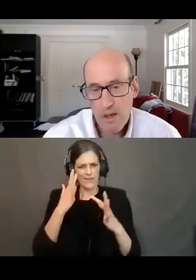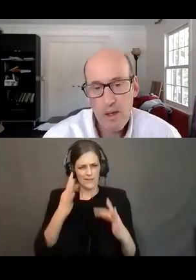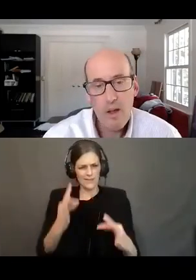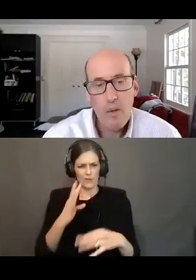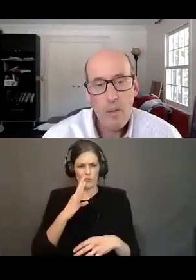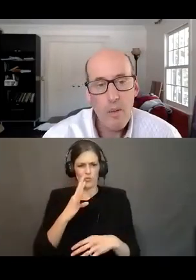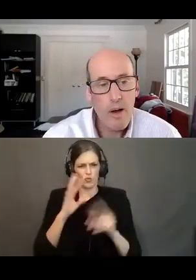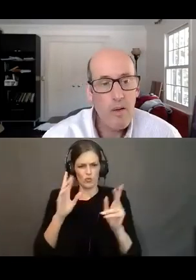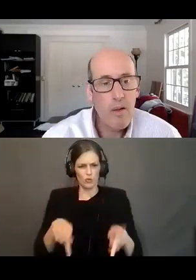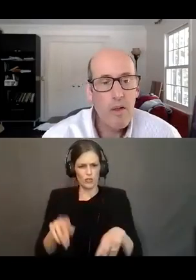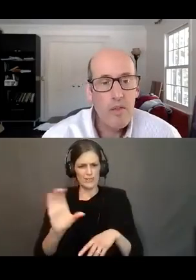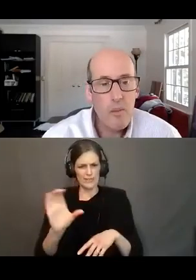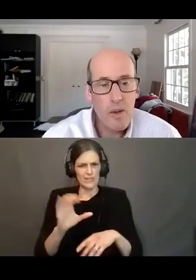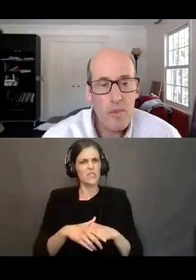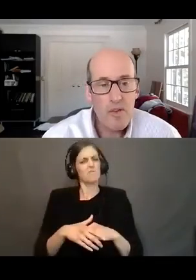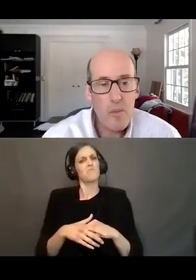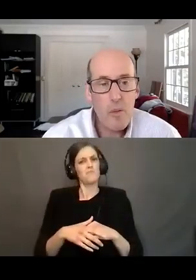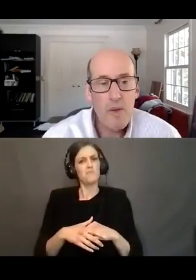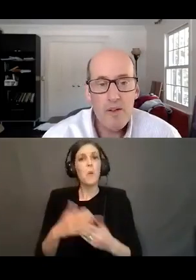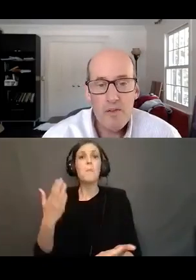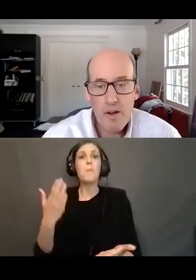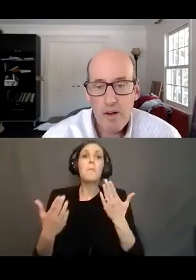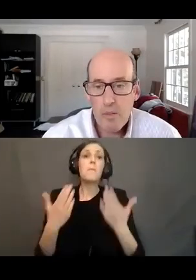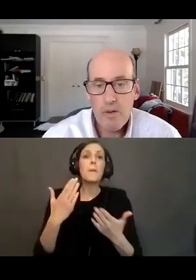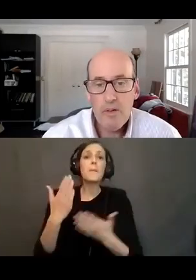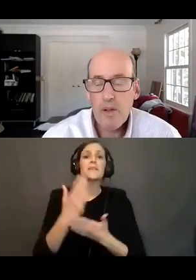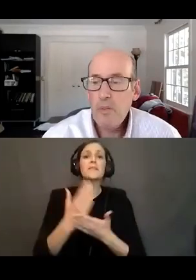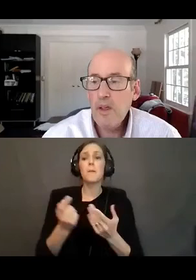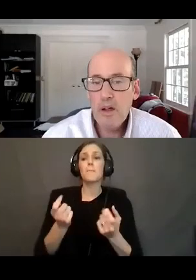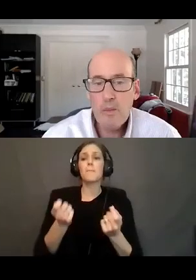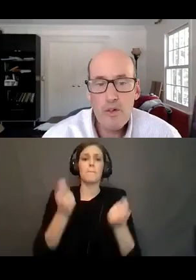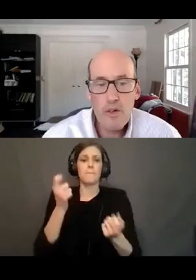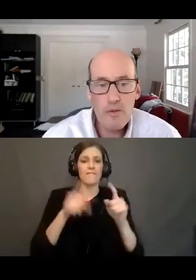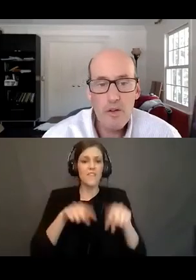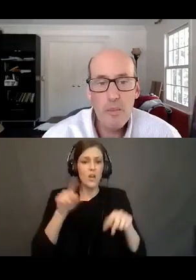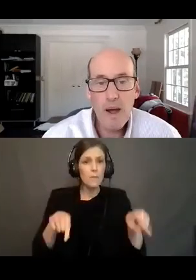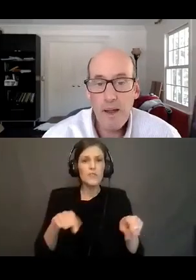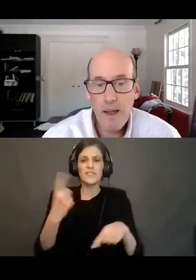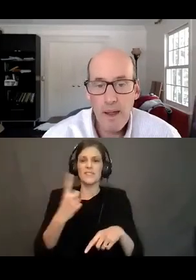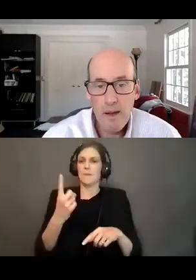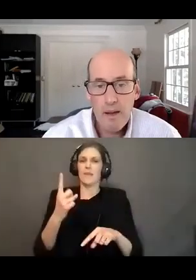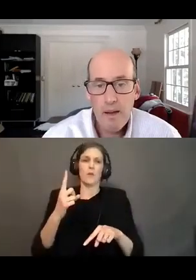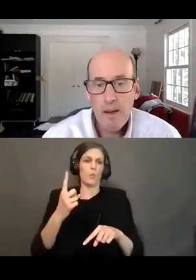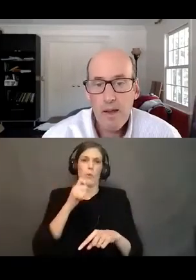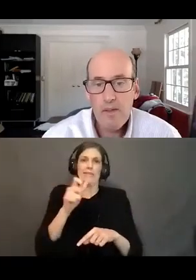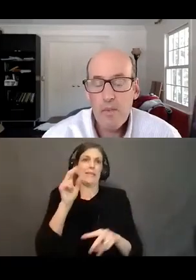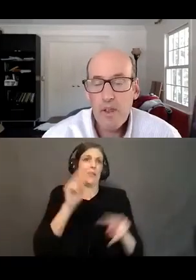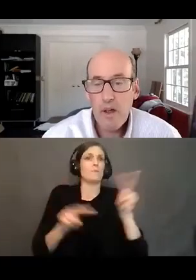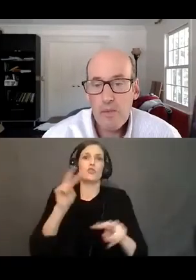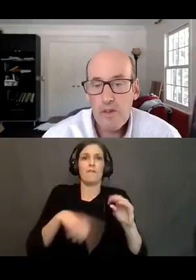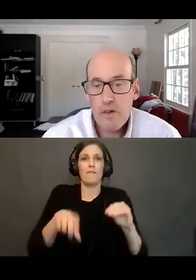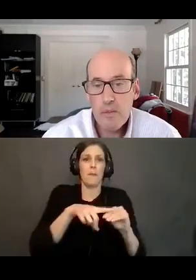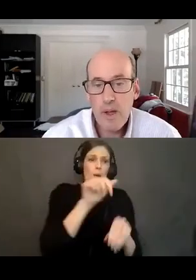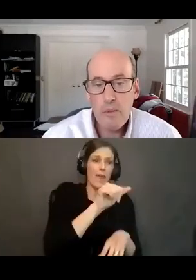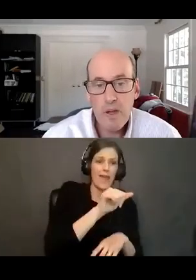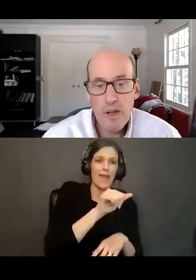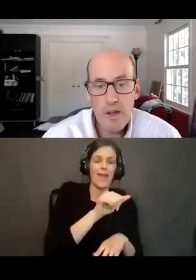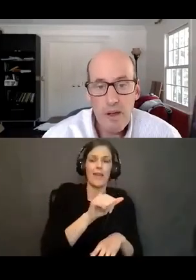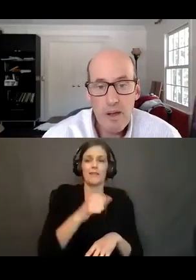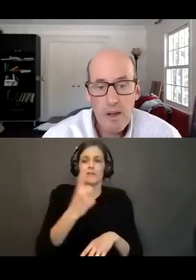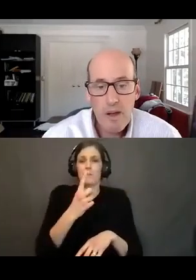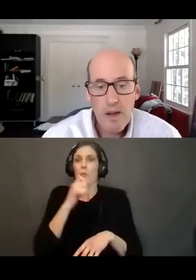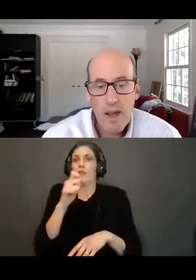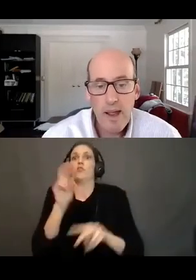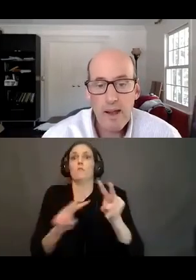C? Well, there might be some omitted variable, something unobserved about A and something unobserved about